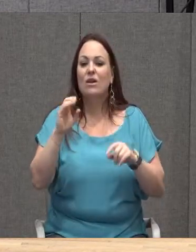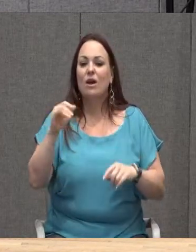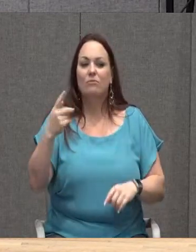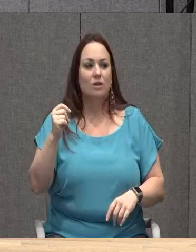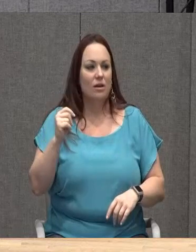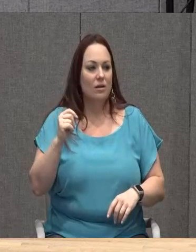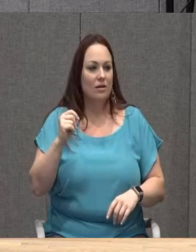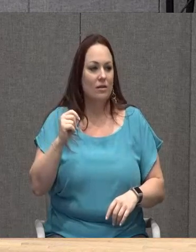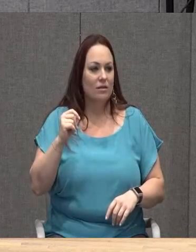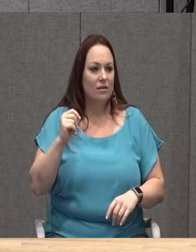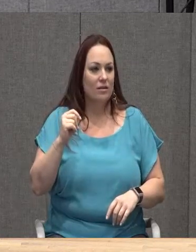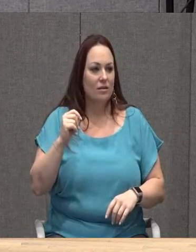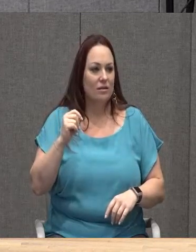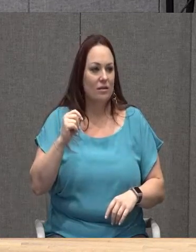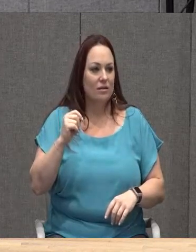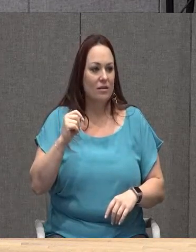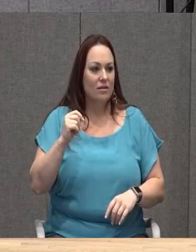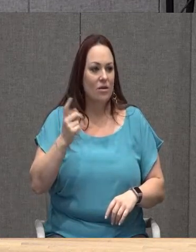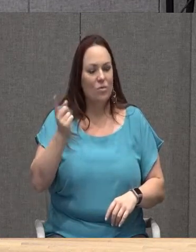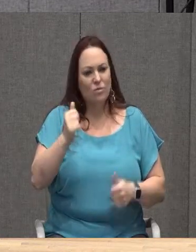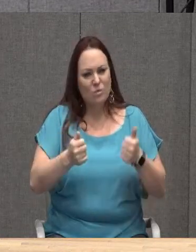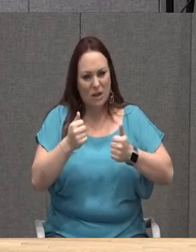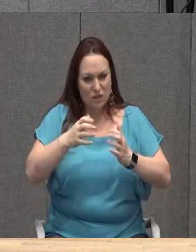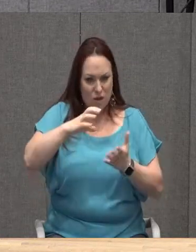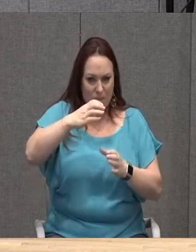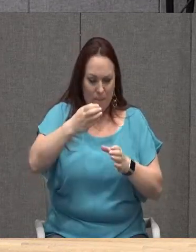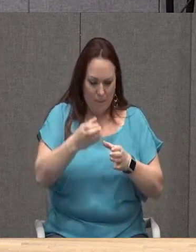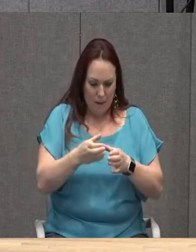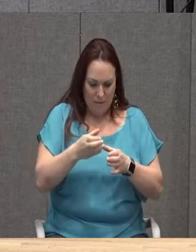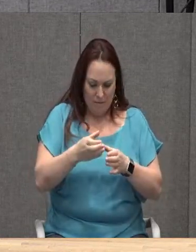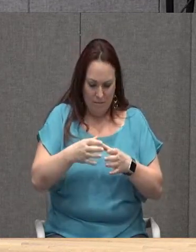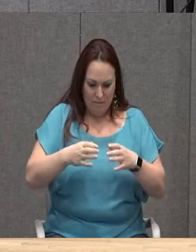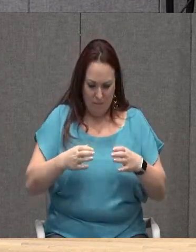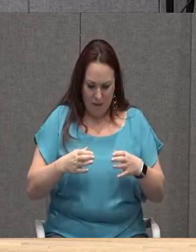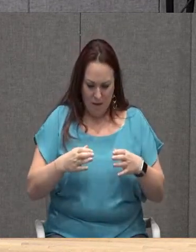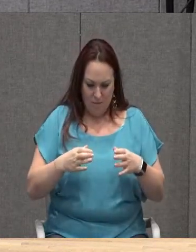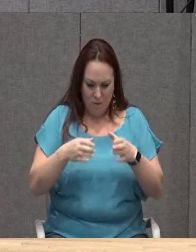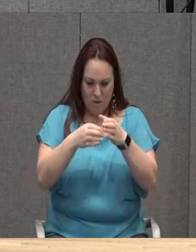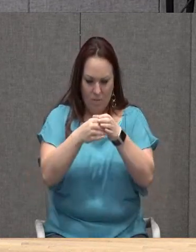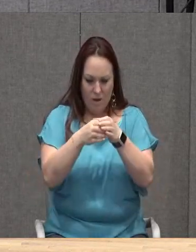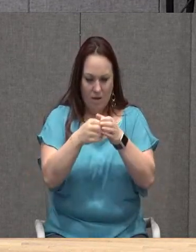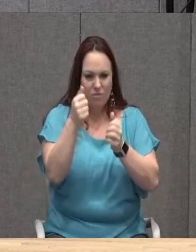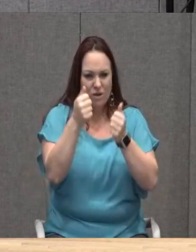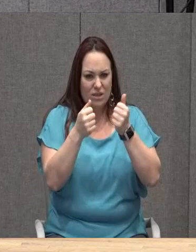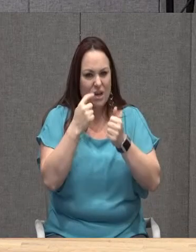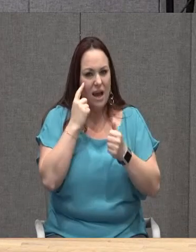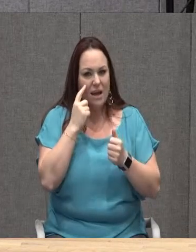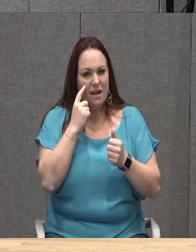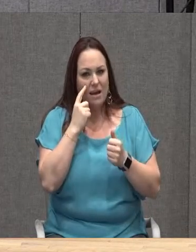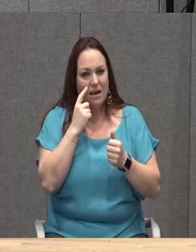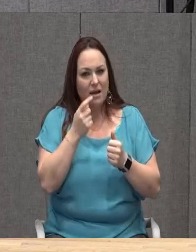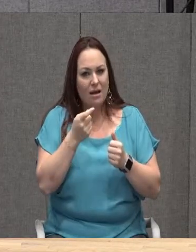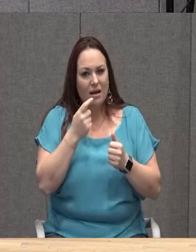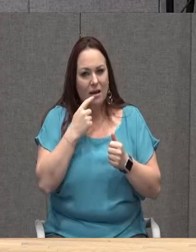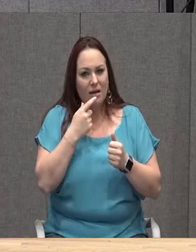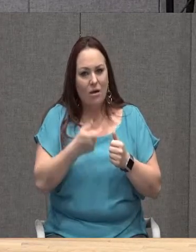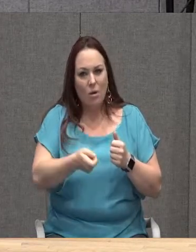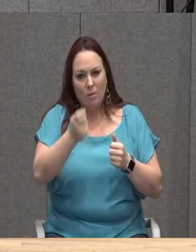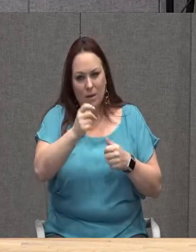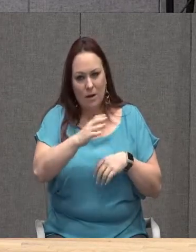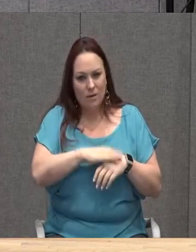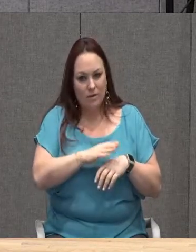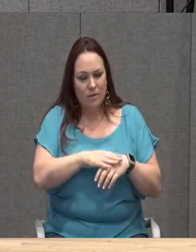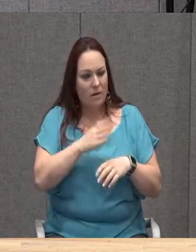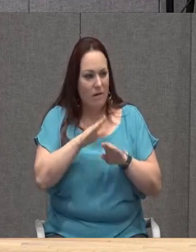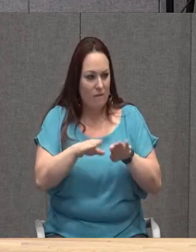Should I do the bottom here or the bottom here? I practiced at home. I think I got it to land with the open side on the floor when